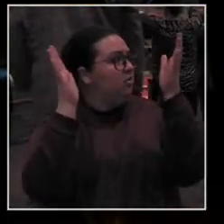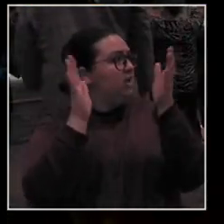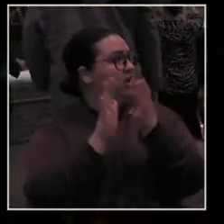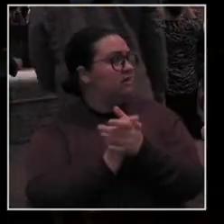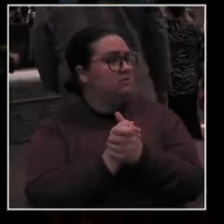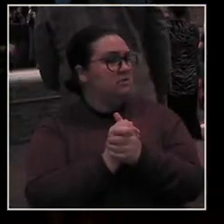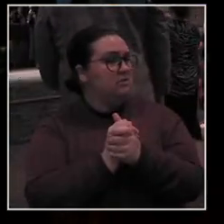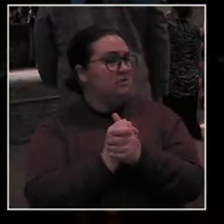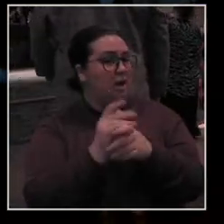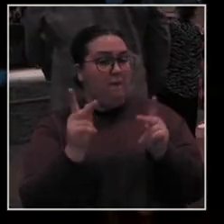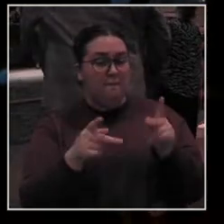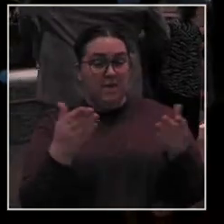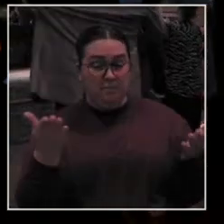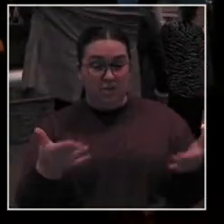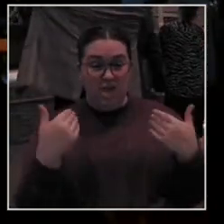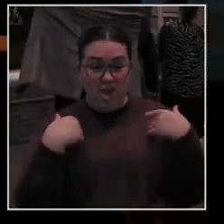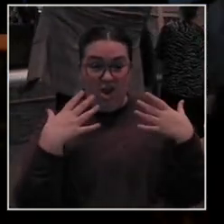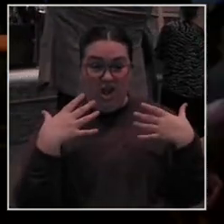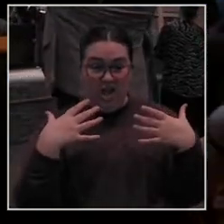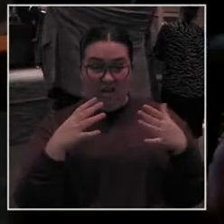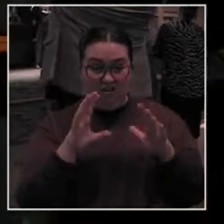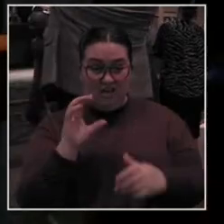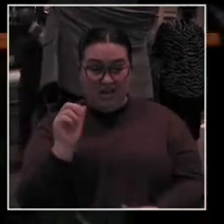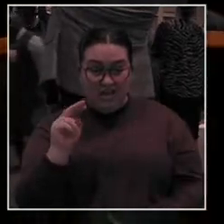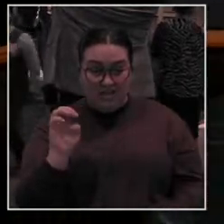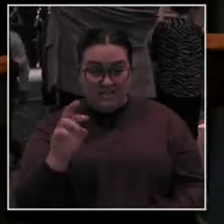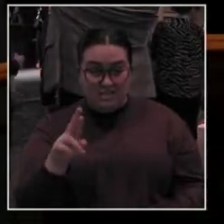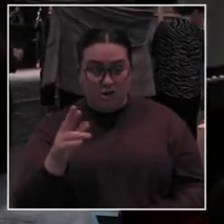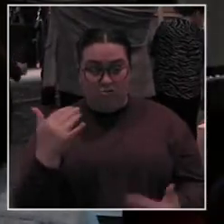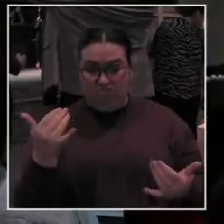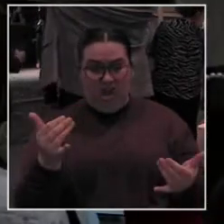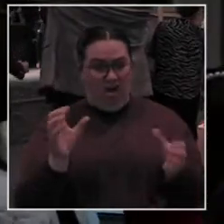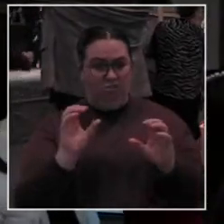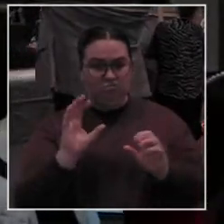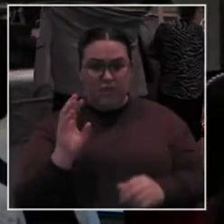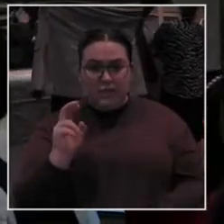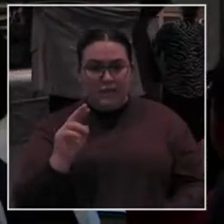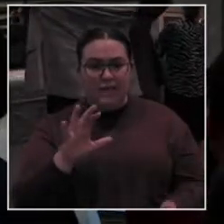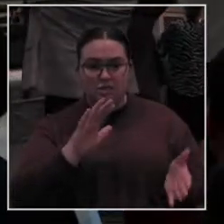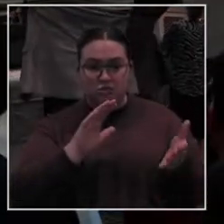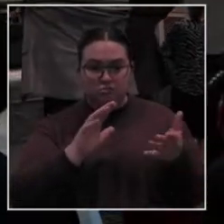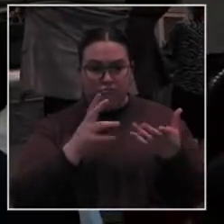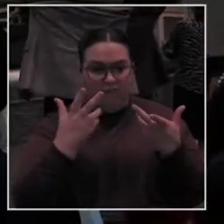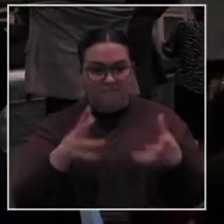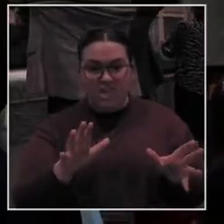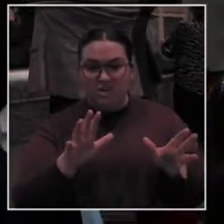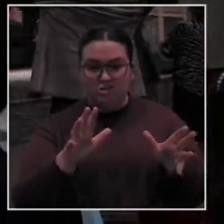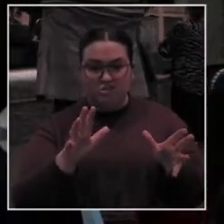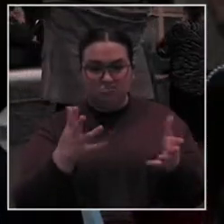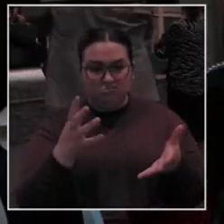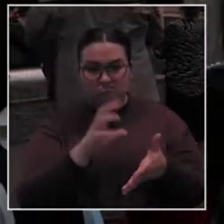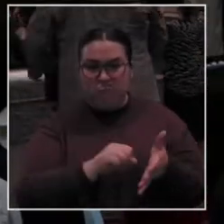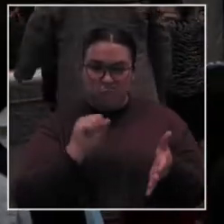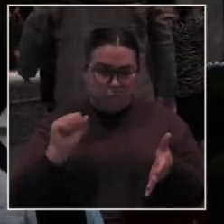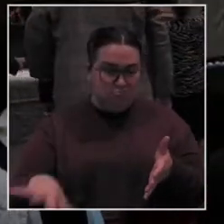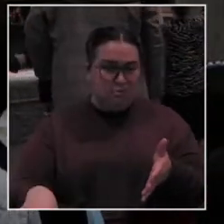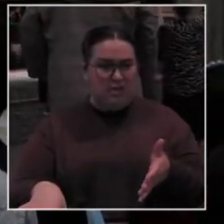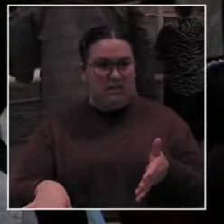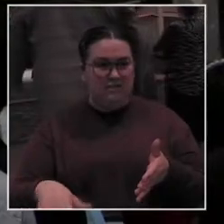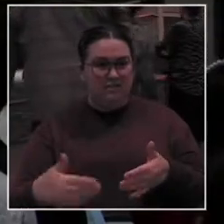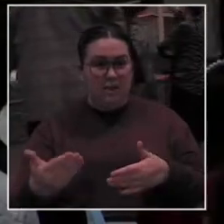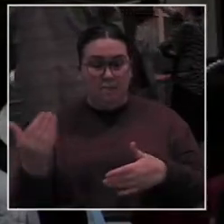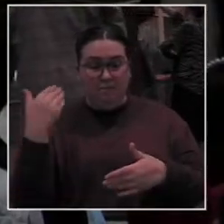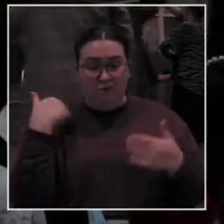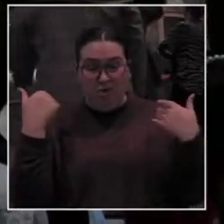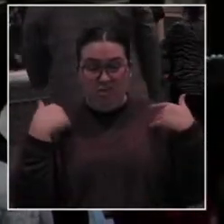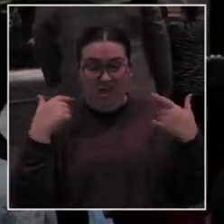There were people who had cancer. They don't have cancer anymore. There are people who had backaches. They don't have backaches